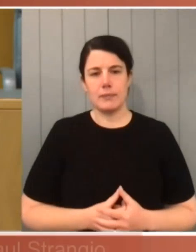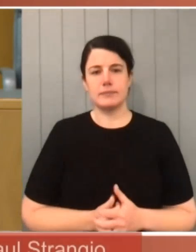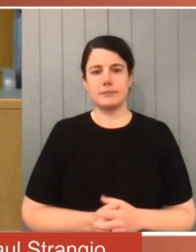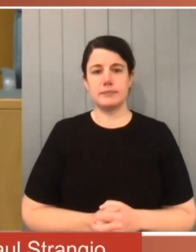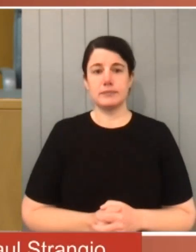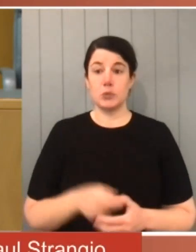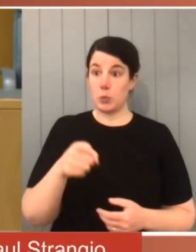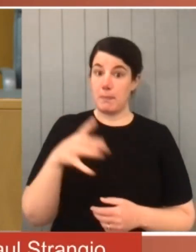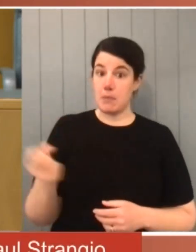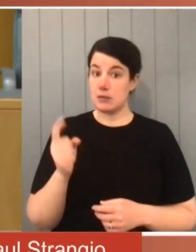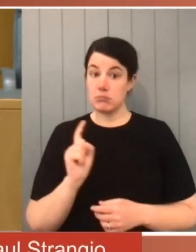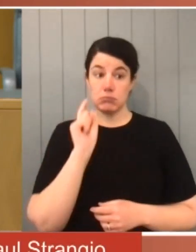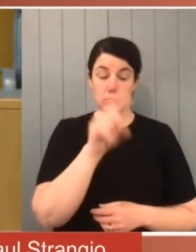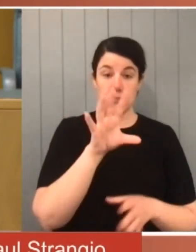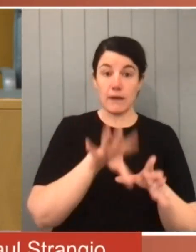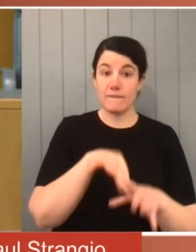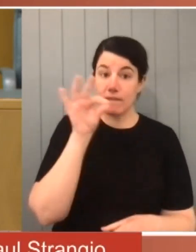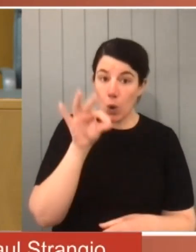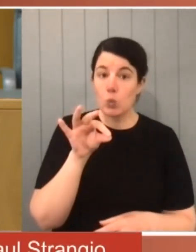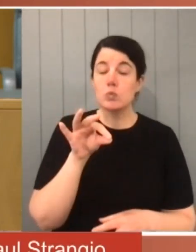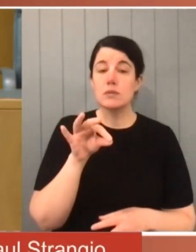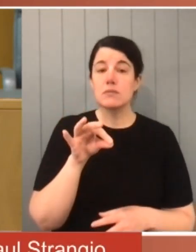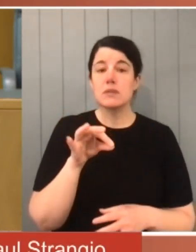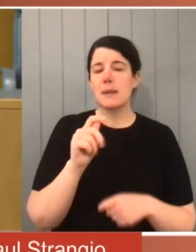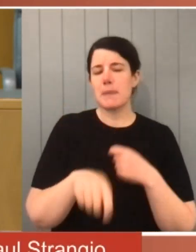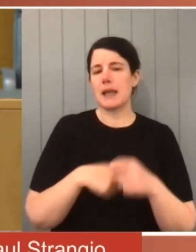in elections, we're inured to its specialness.